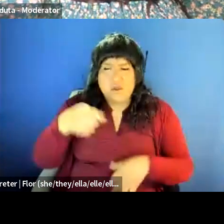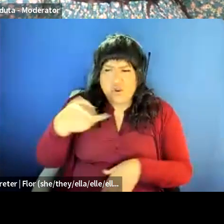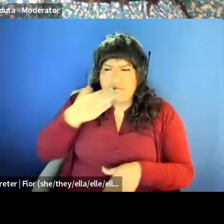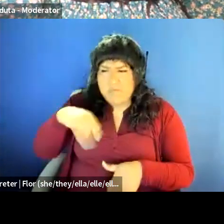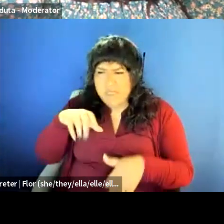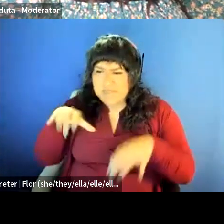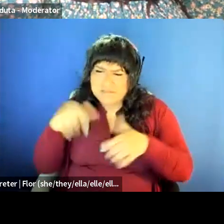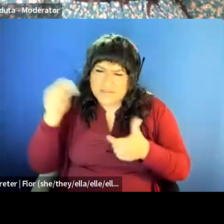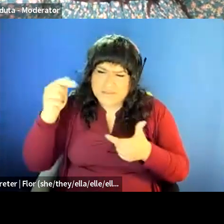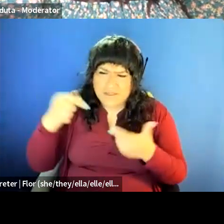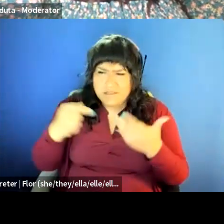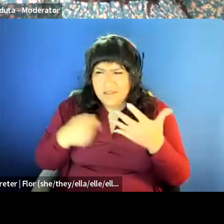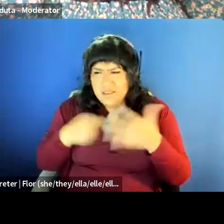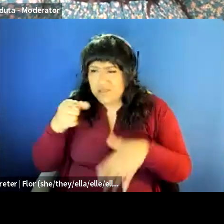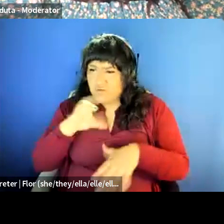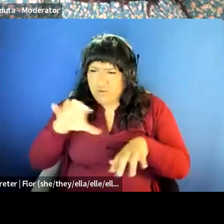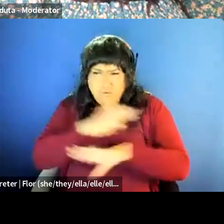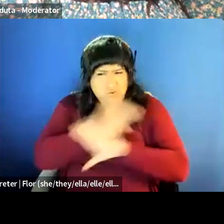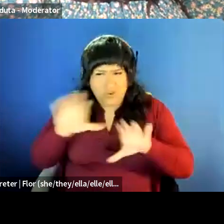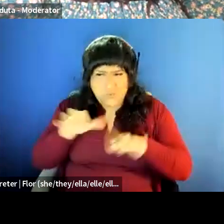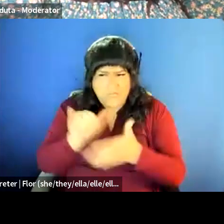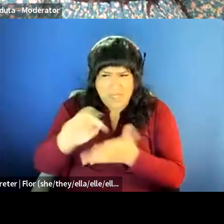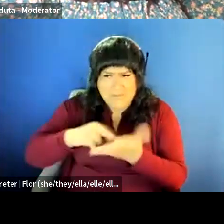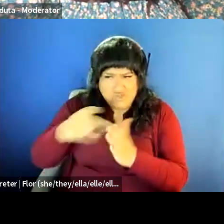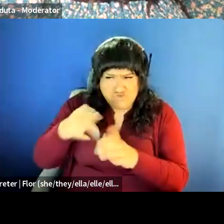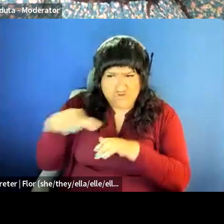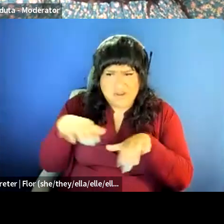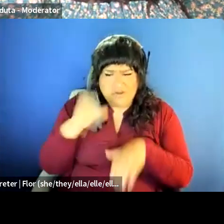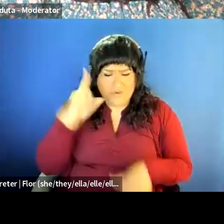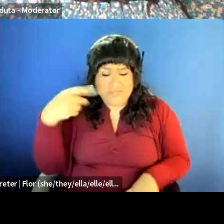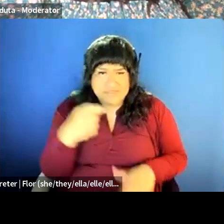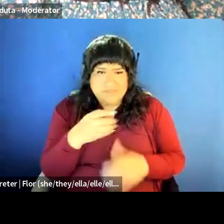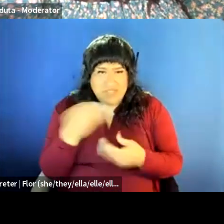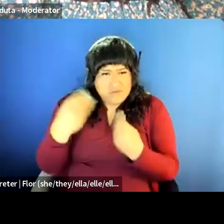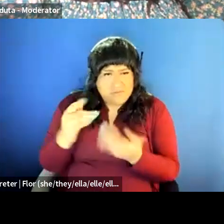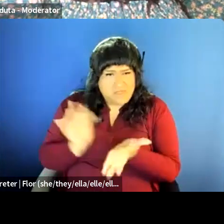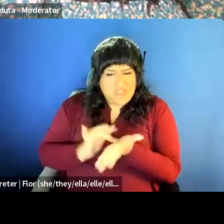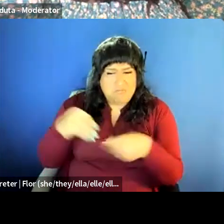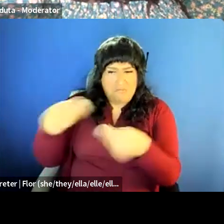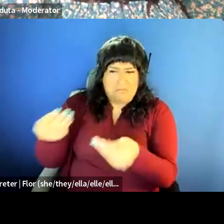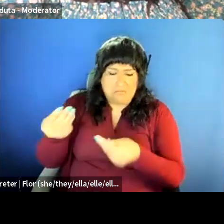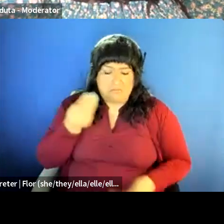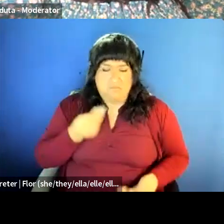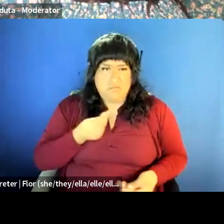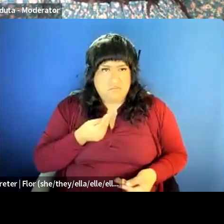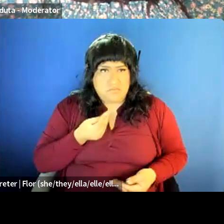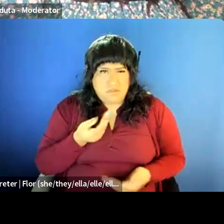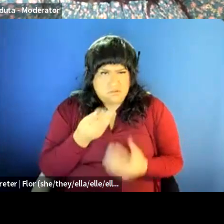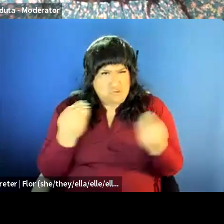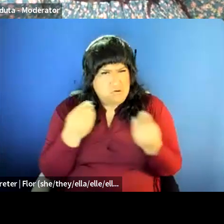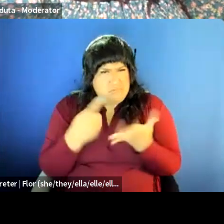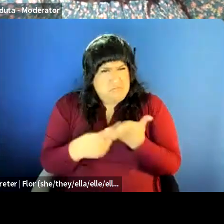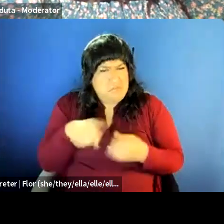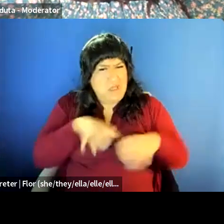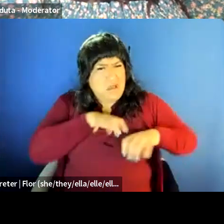That means you're crazy. And here's medication. There was no like conversation about grief. And as a young person,